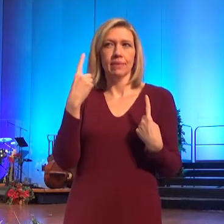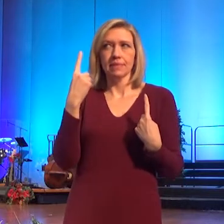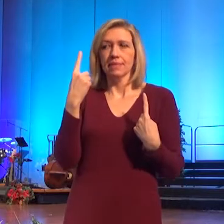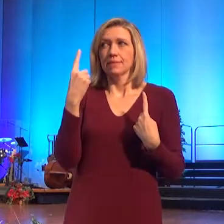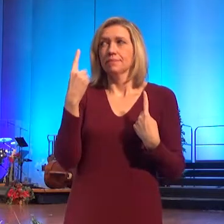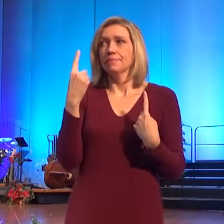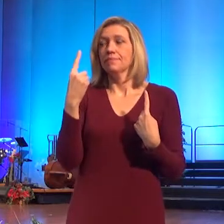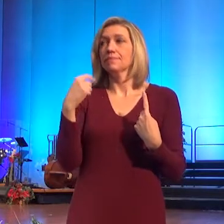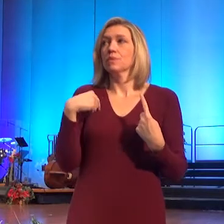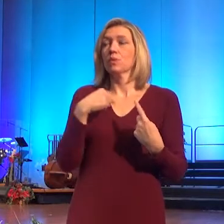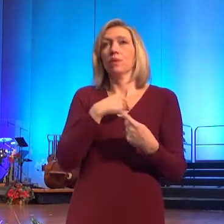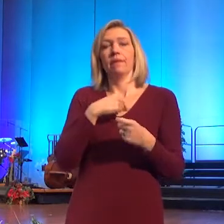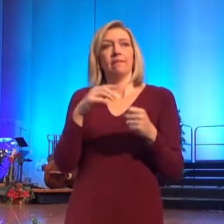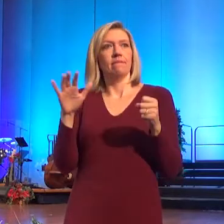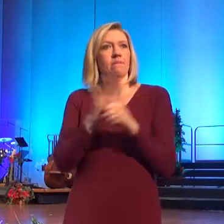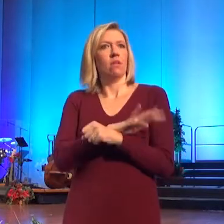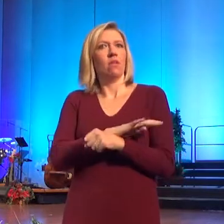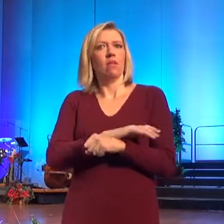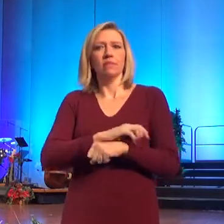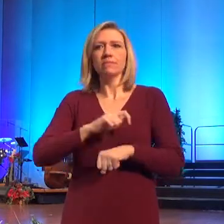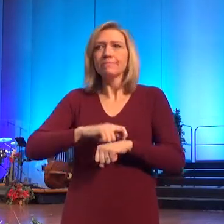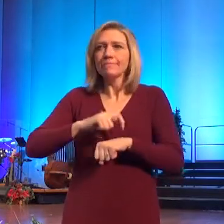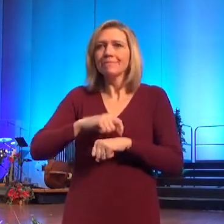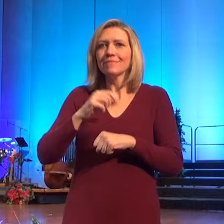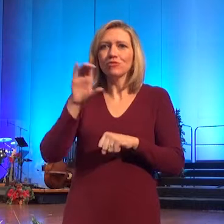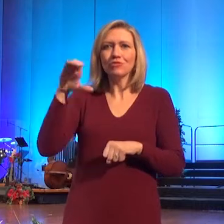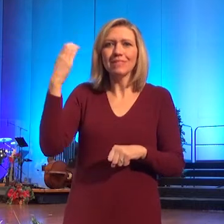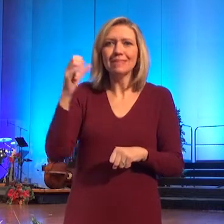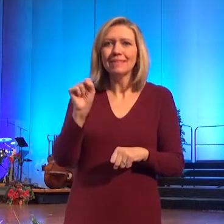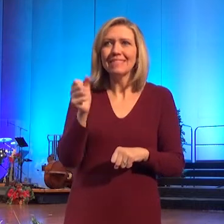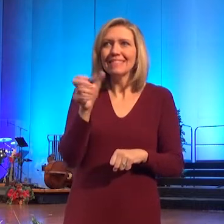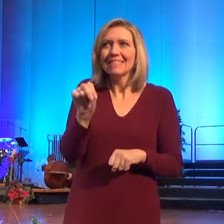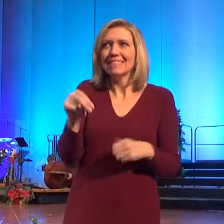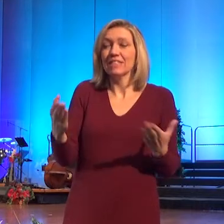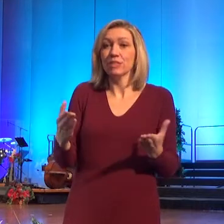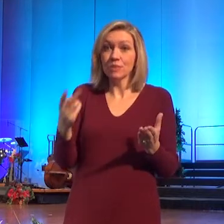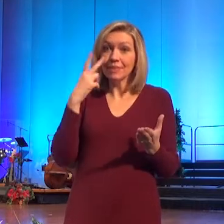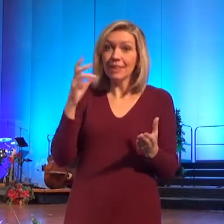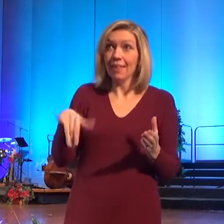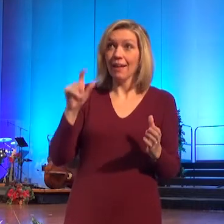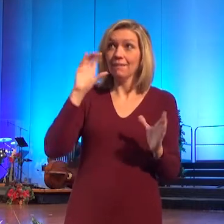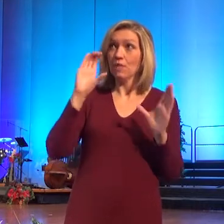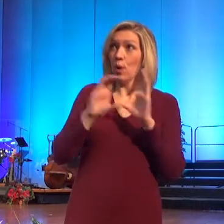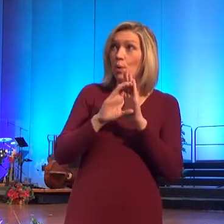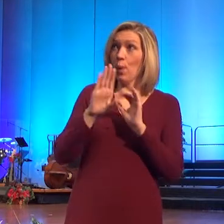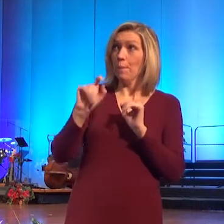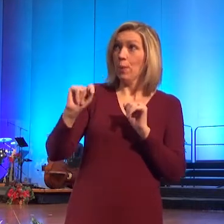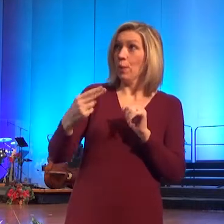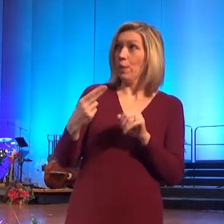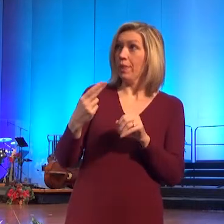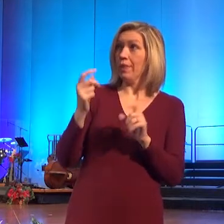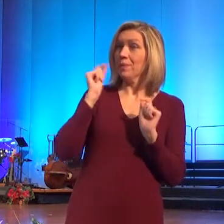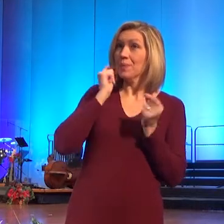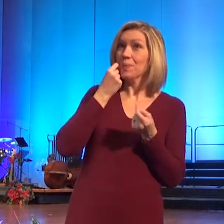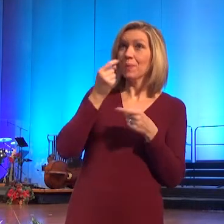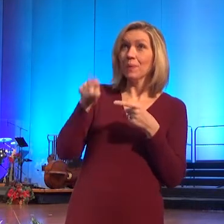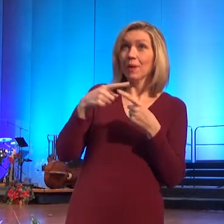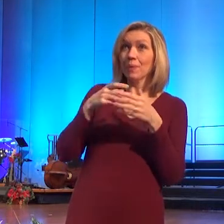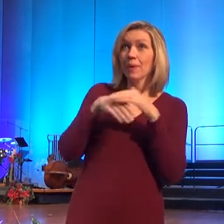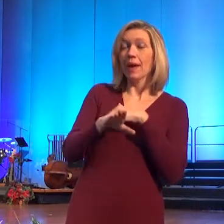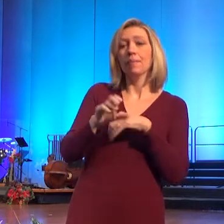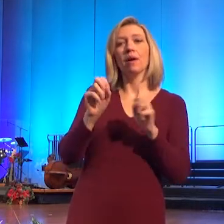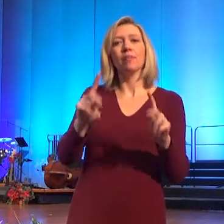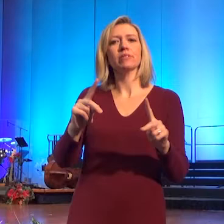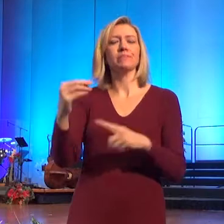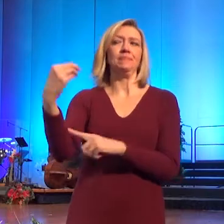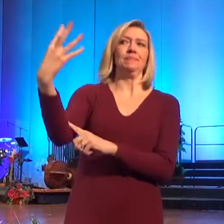enlightenment. We're full on into the Christmas season here. Did anyone see that cool photo booth when you came in? Opportunity to take a cool